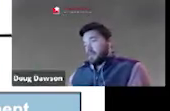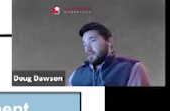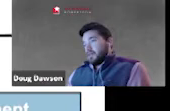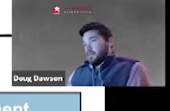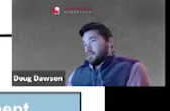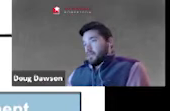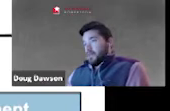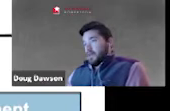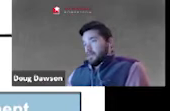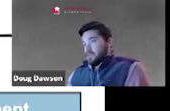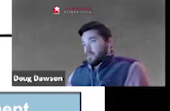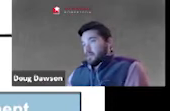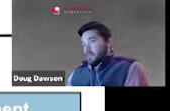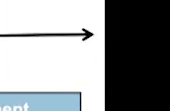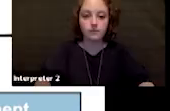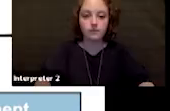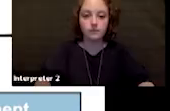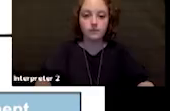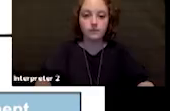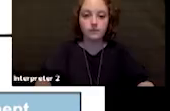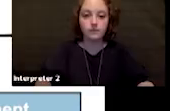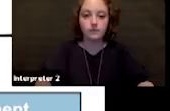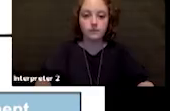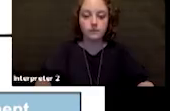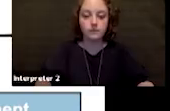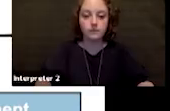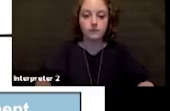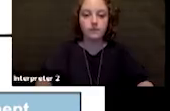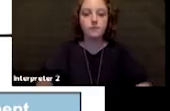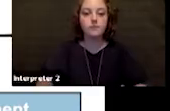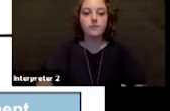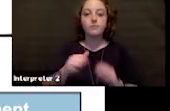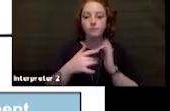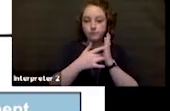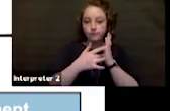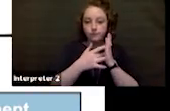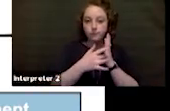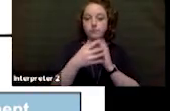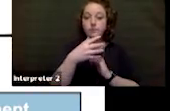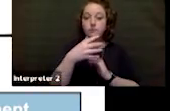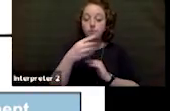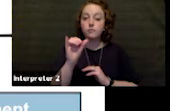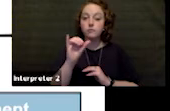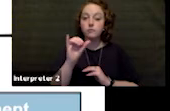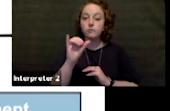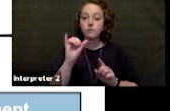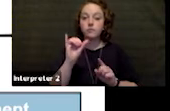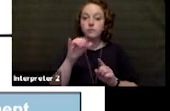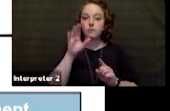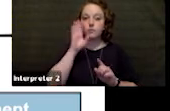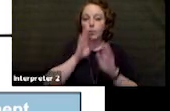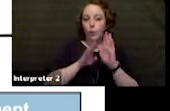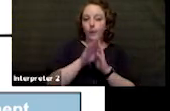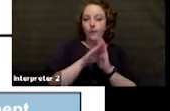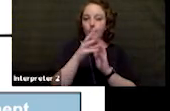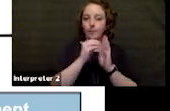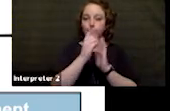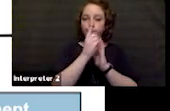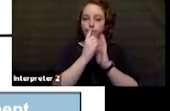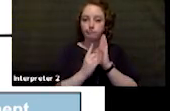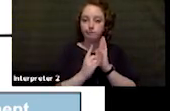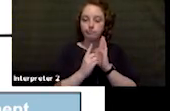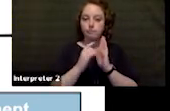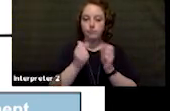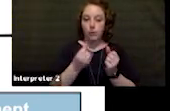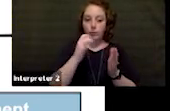inside, as well as technology, and then also the development and design costs